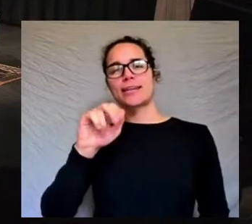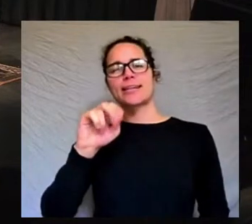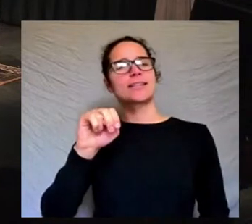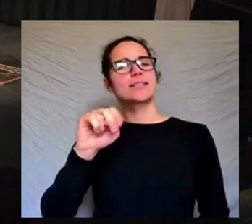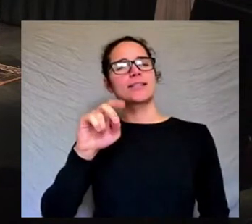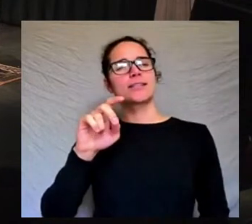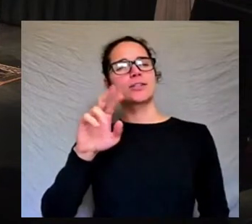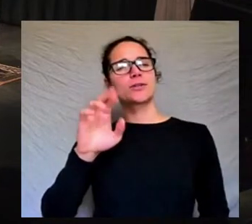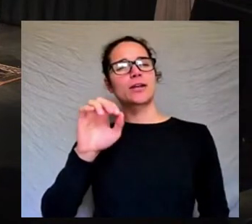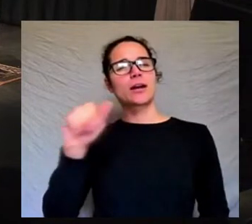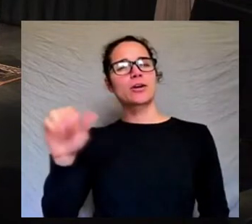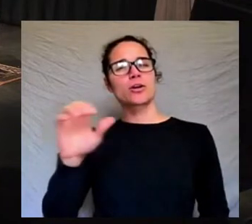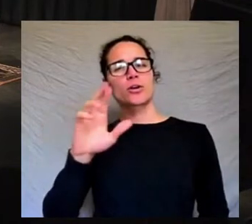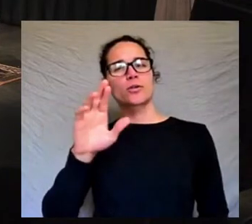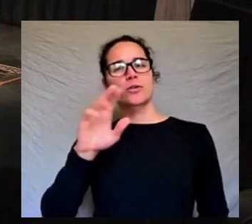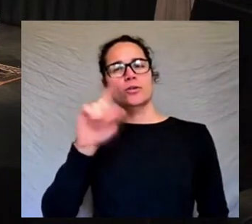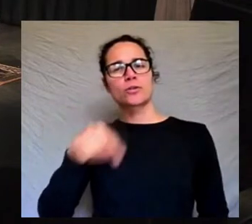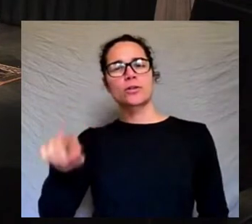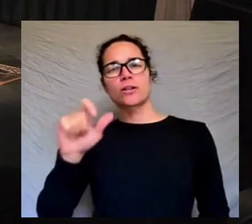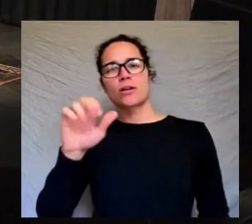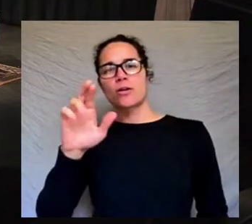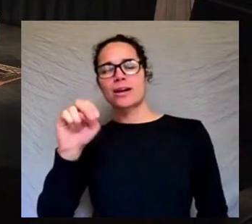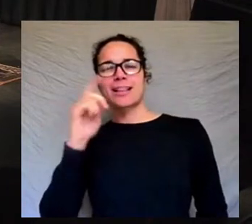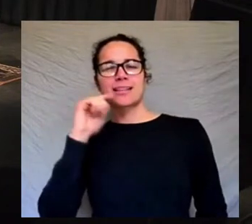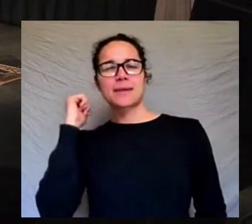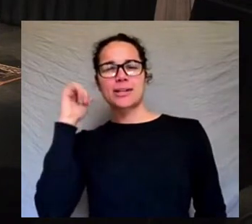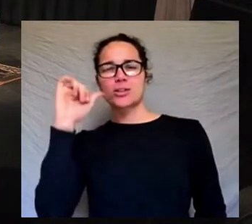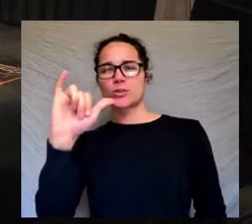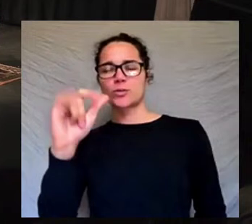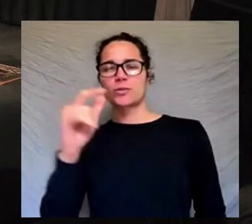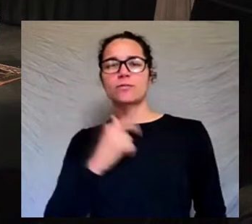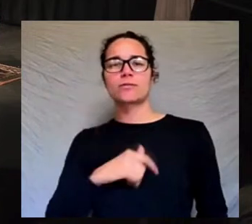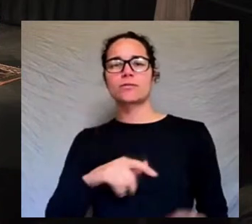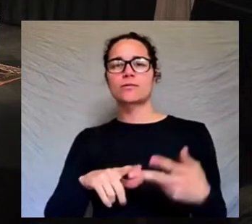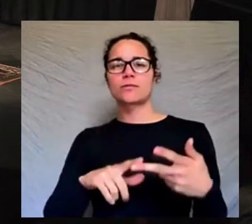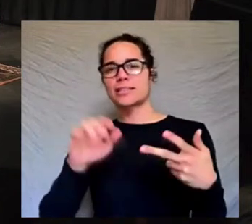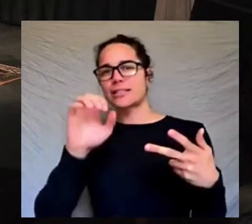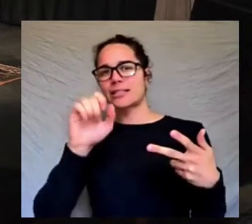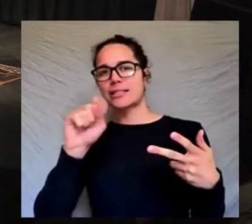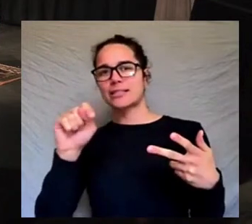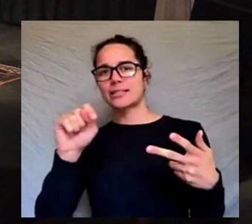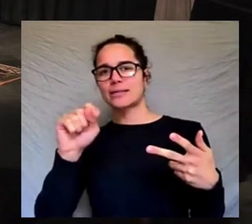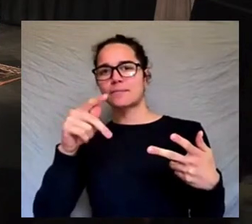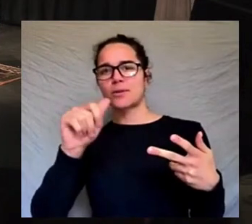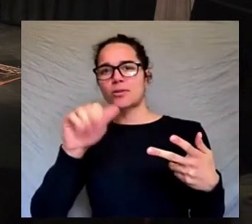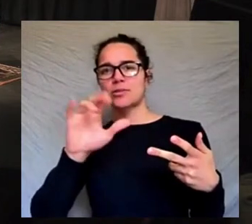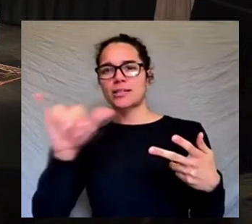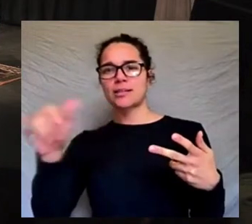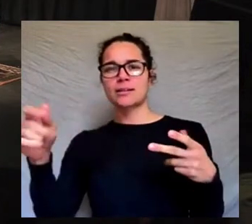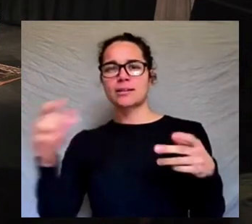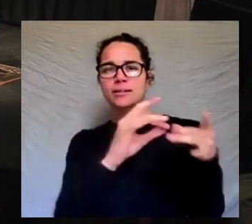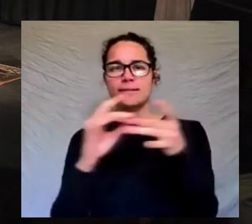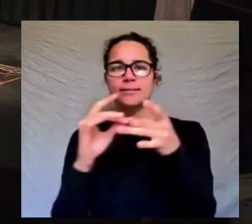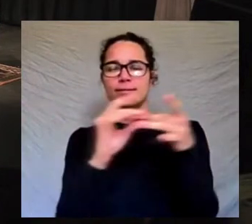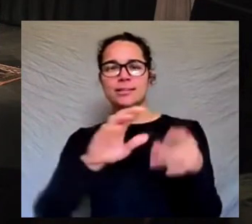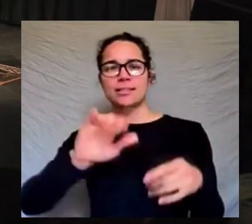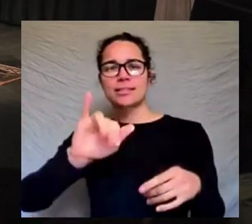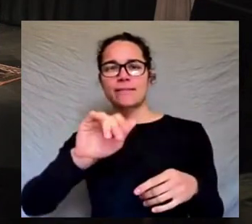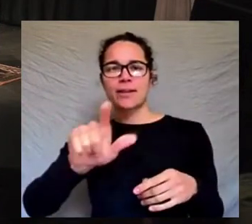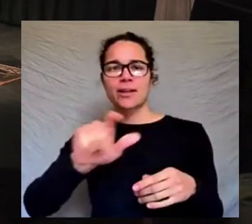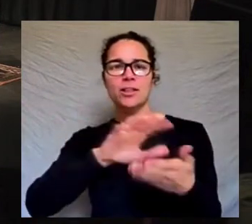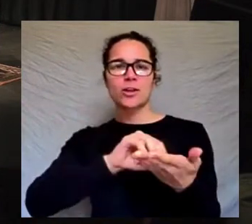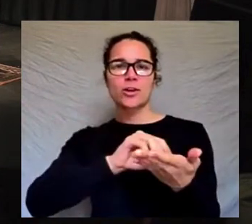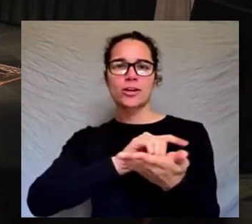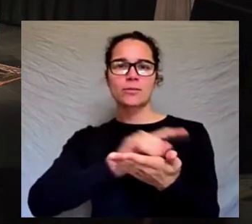back, fantastic job. Ace Parsi, who coordinates our Civic Learning Week partners